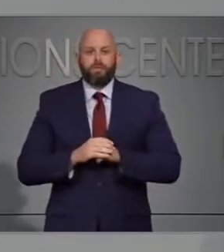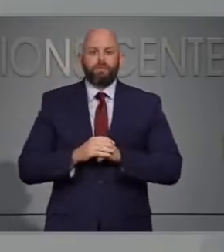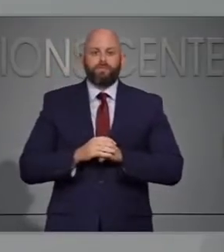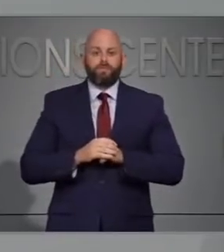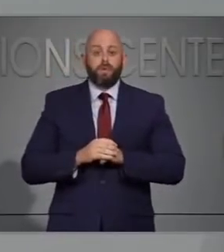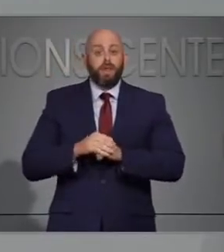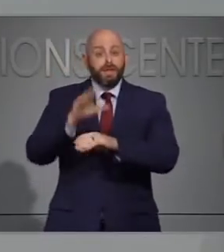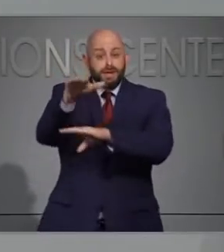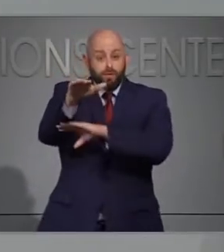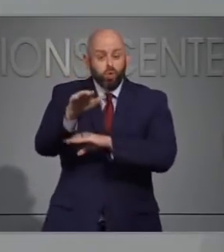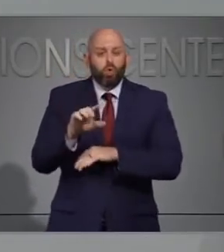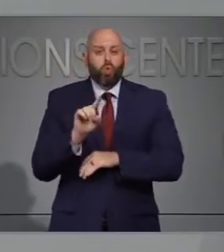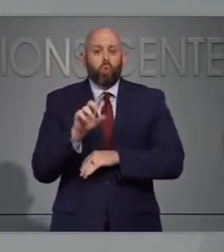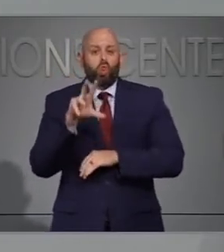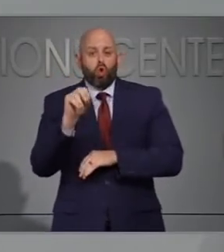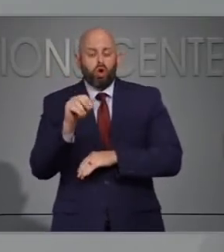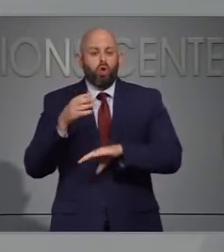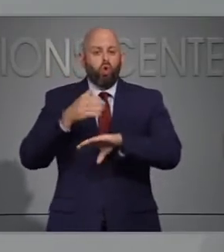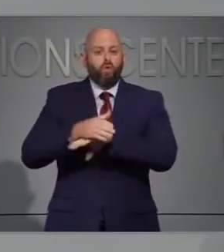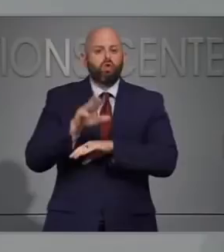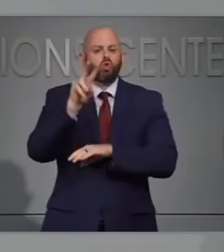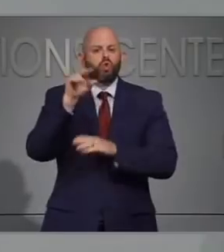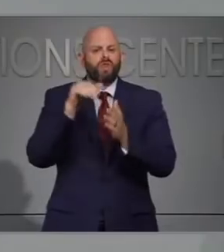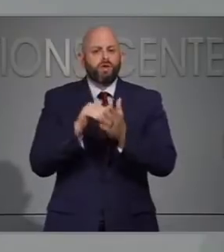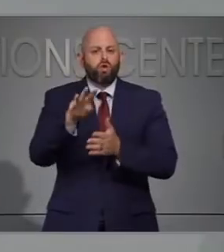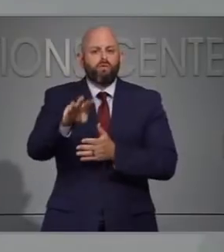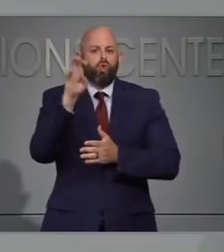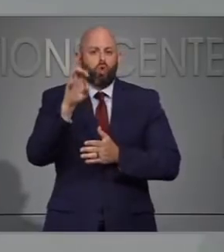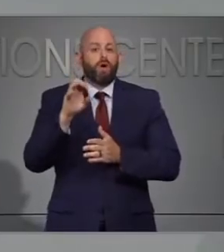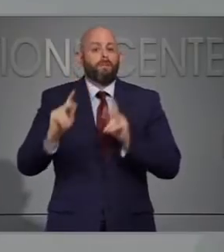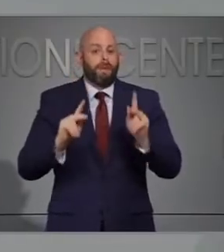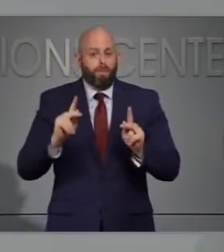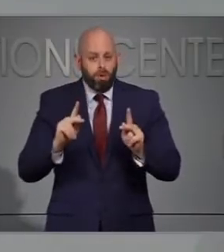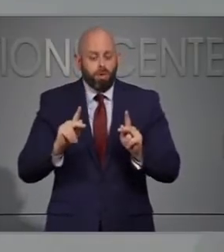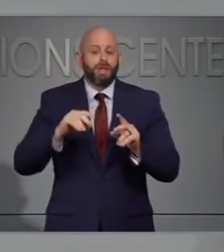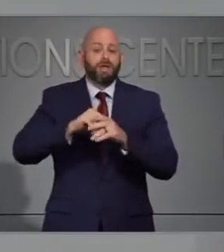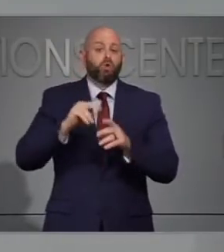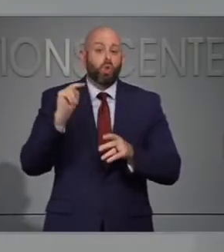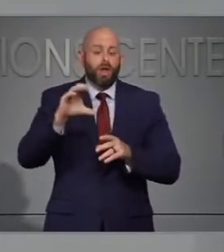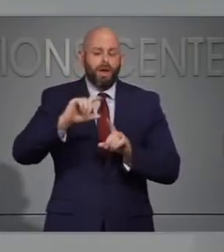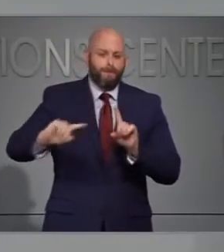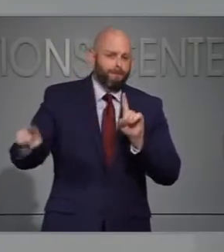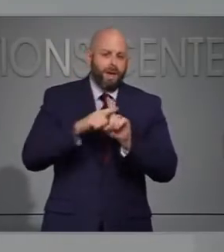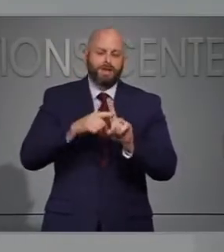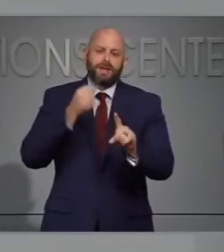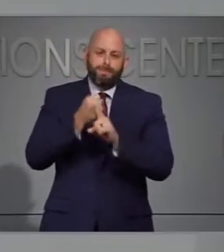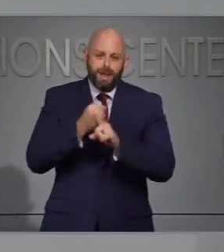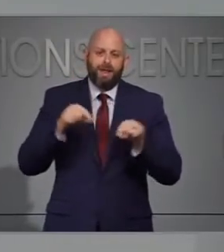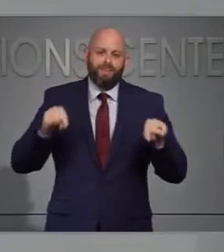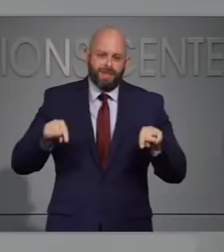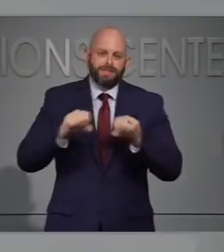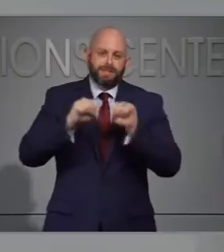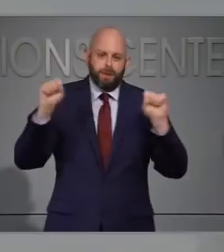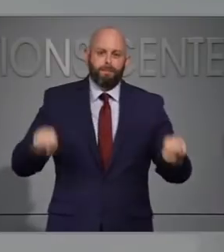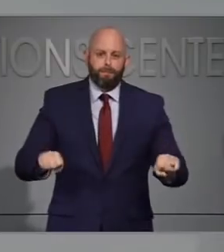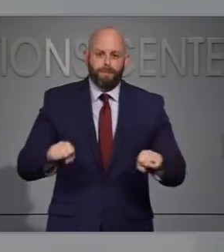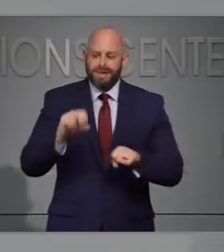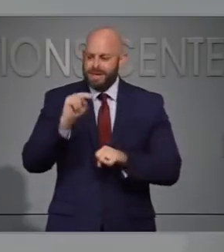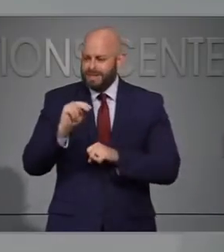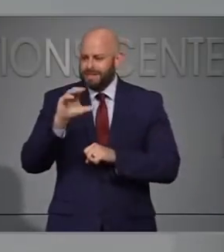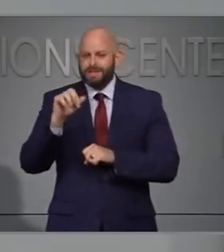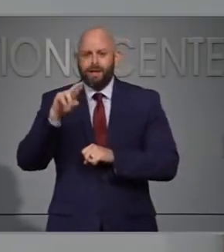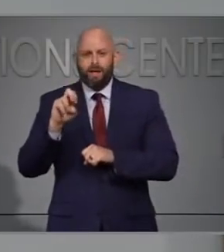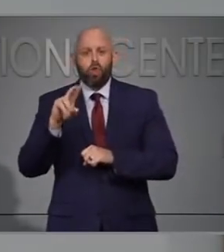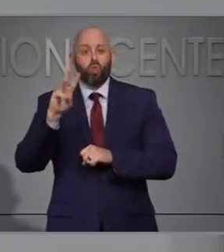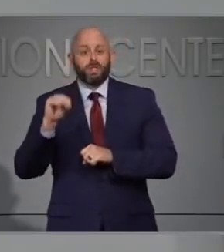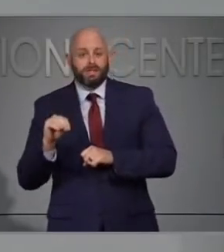this afternoon, over 2,400 North Carolina lives have been positively impacted by the NC Care 360 network. When